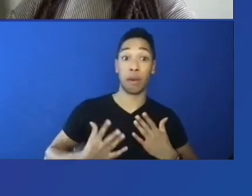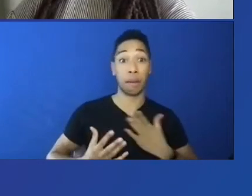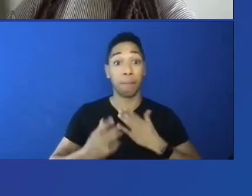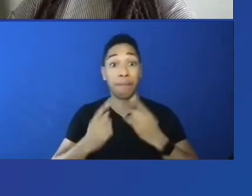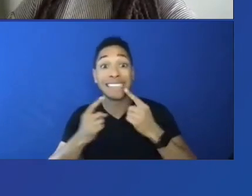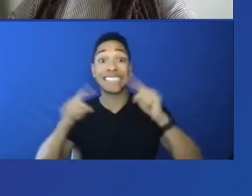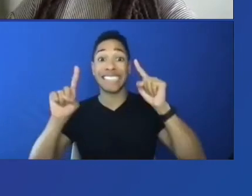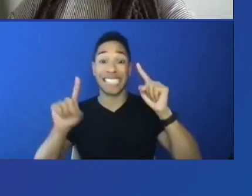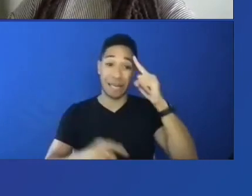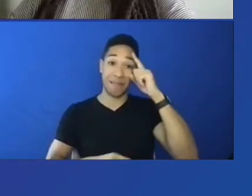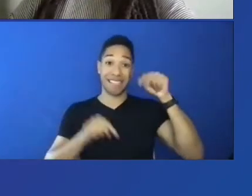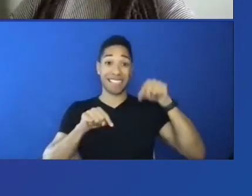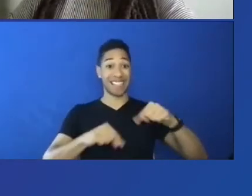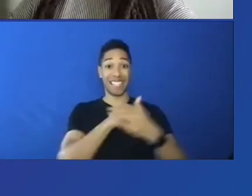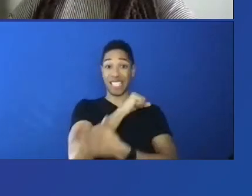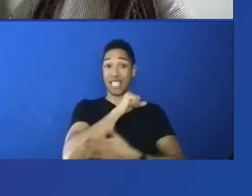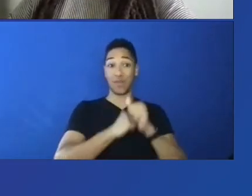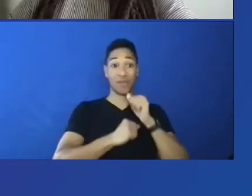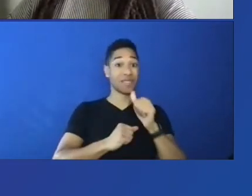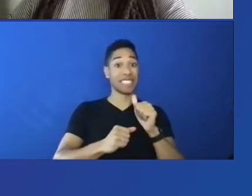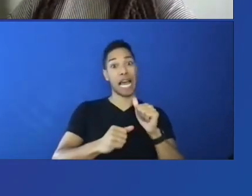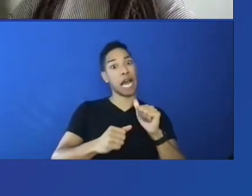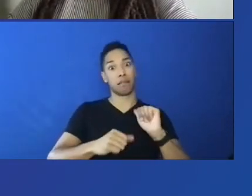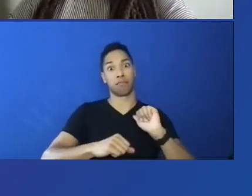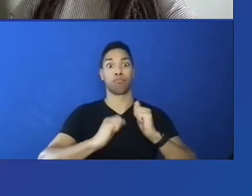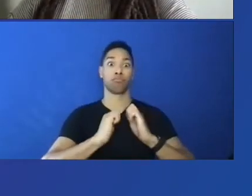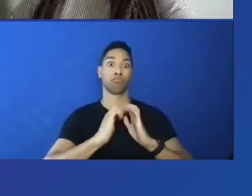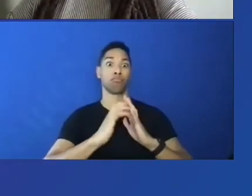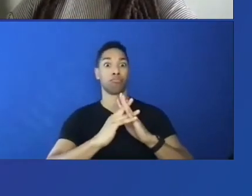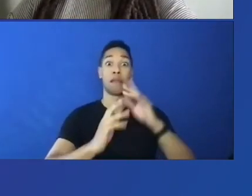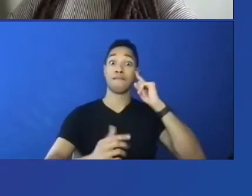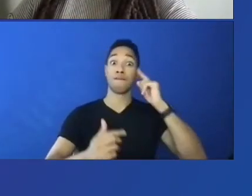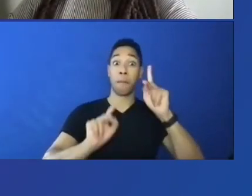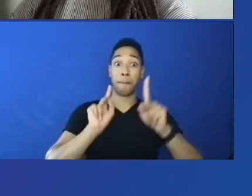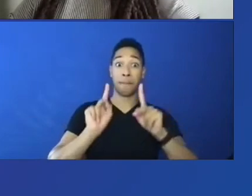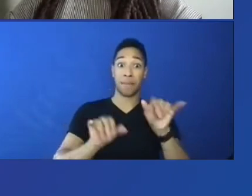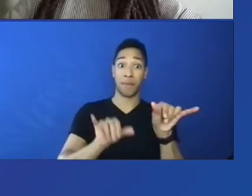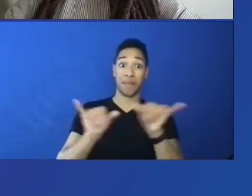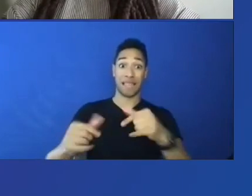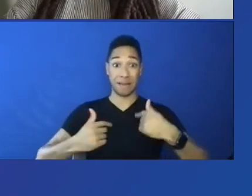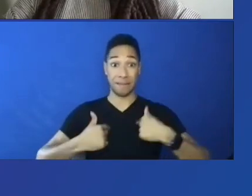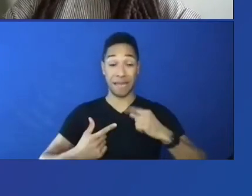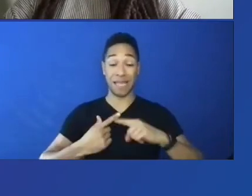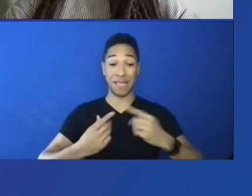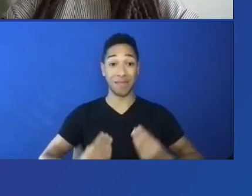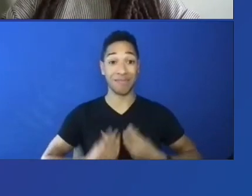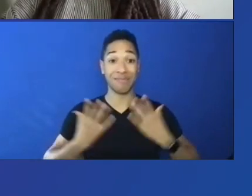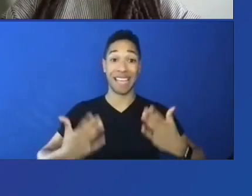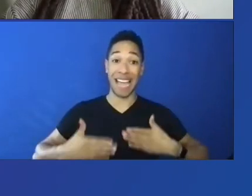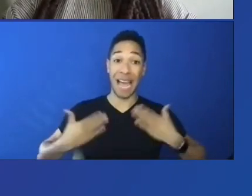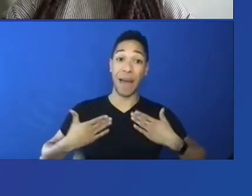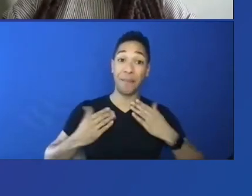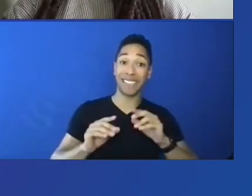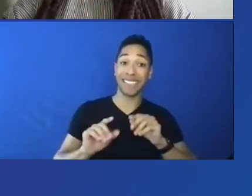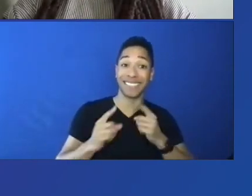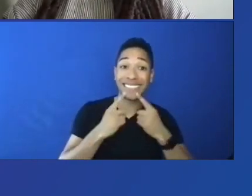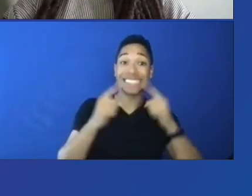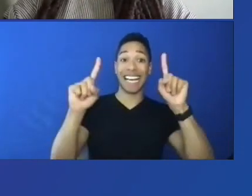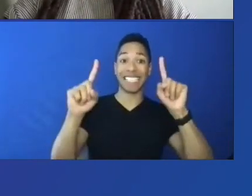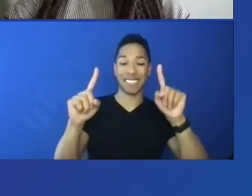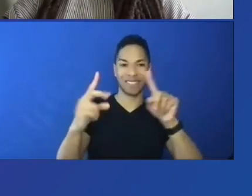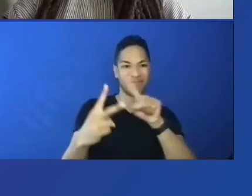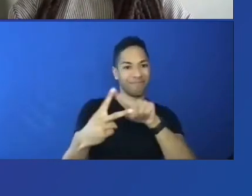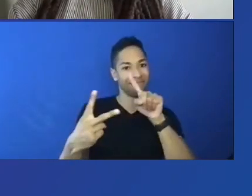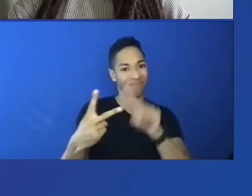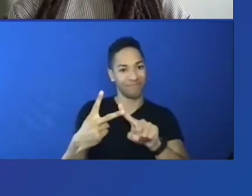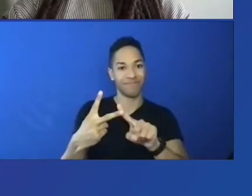system, this country was not meant for people like me to be joyful for sure, and definitely not to succeed. Both of those things is